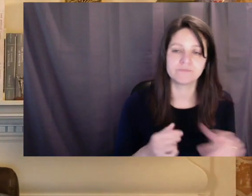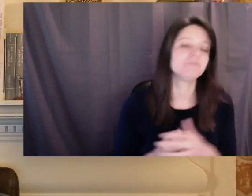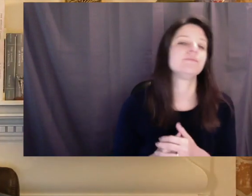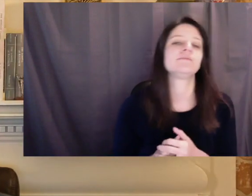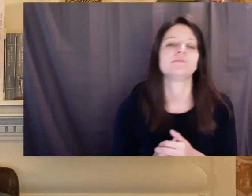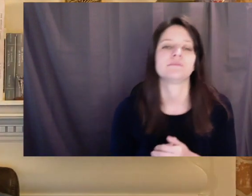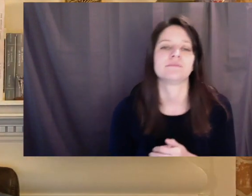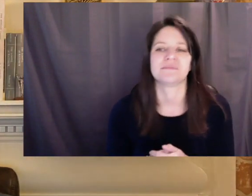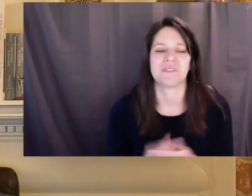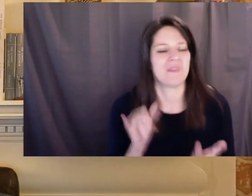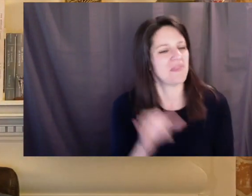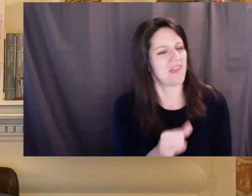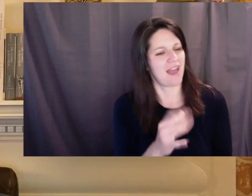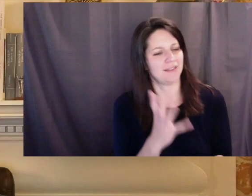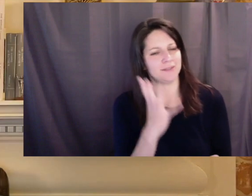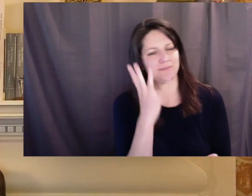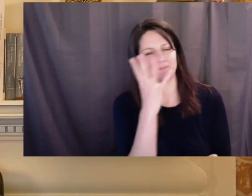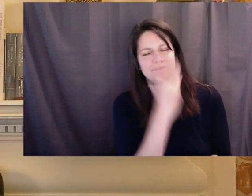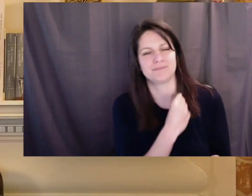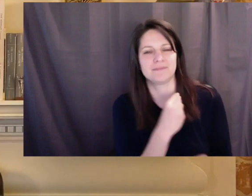that this